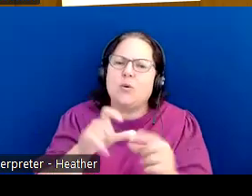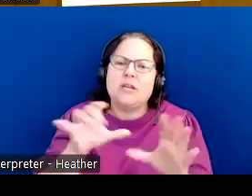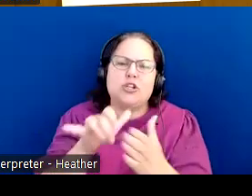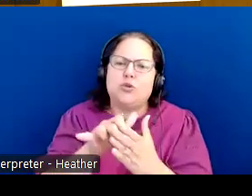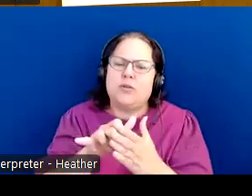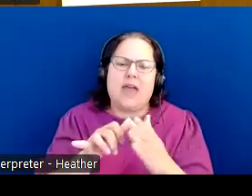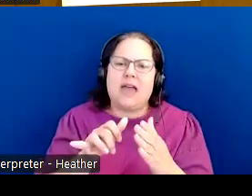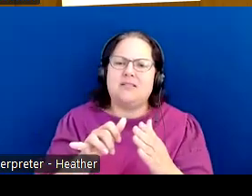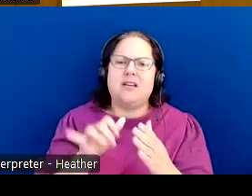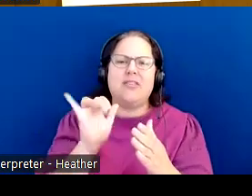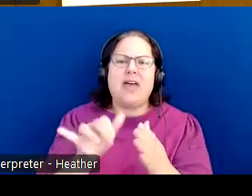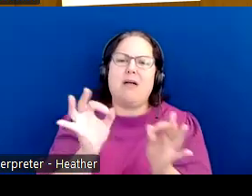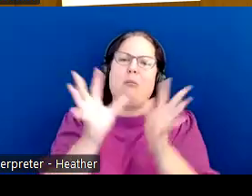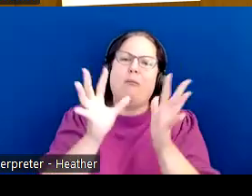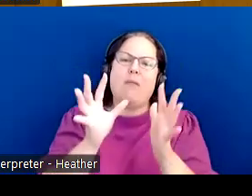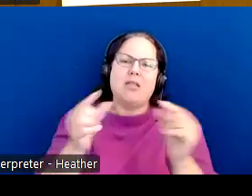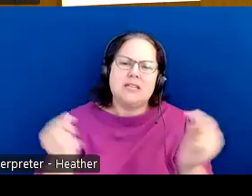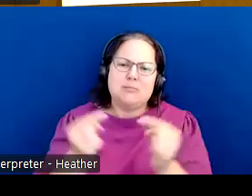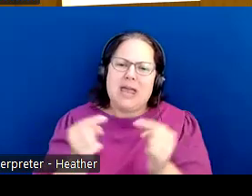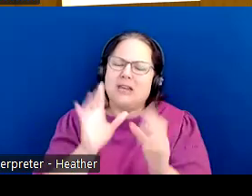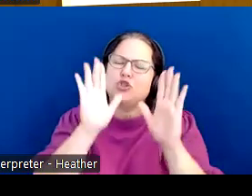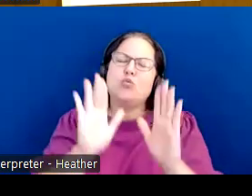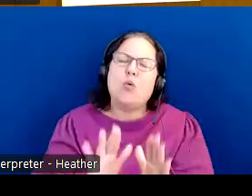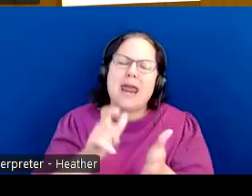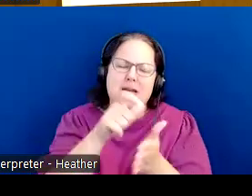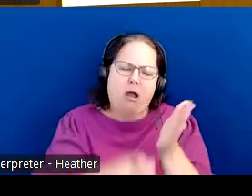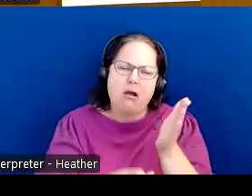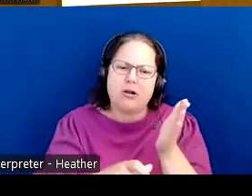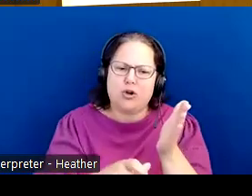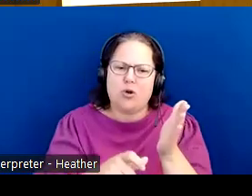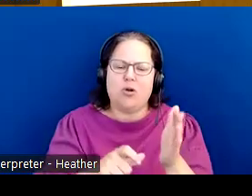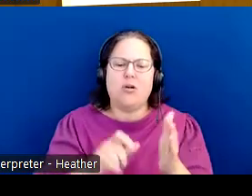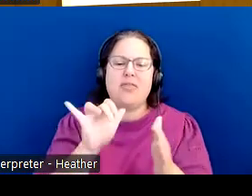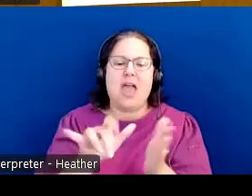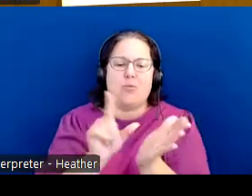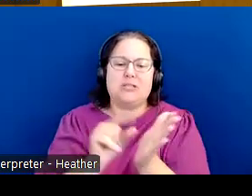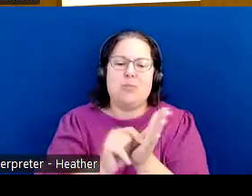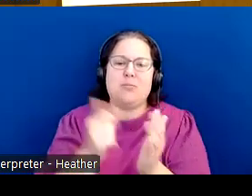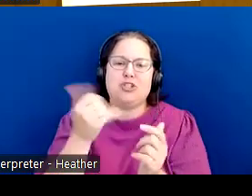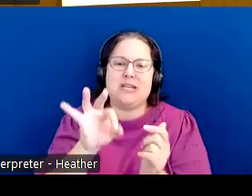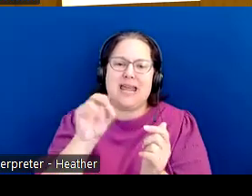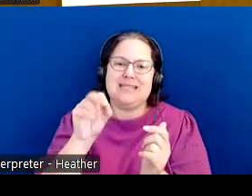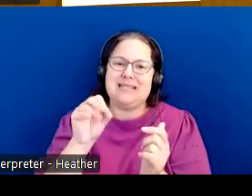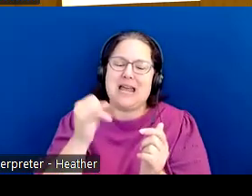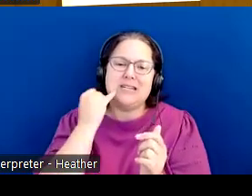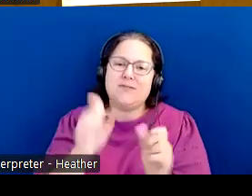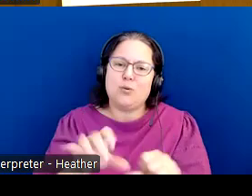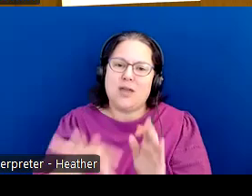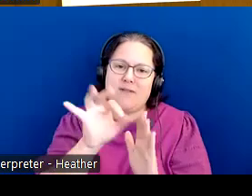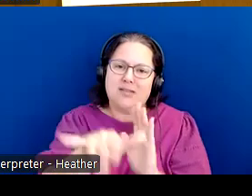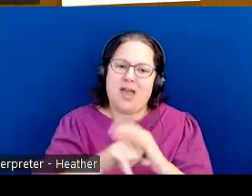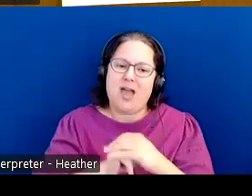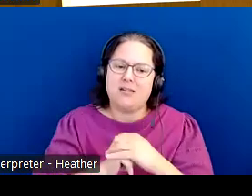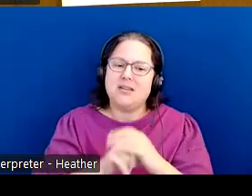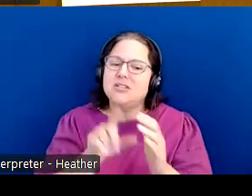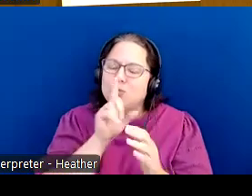tragedy of needless pain is a great article that was published in Scientific American in 1990, if you can get your hands on it. But it really did kind